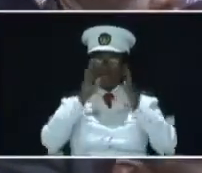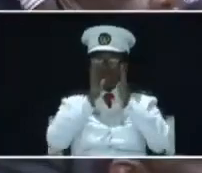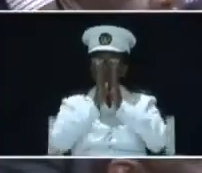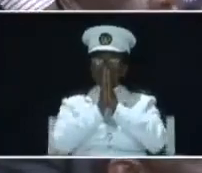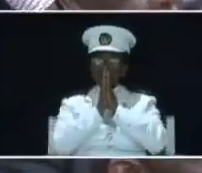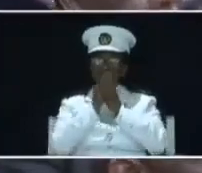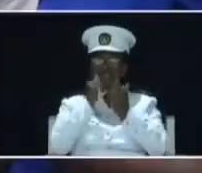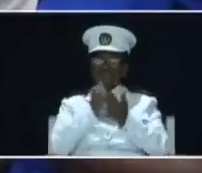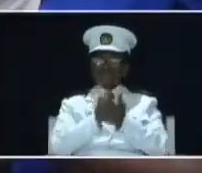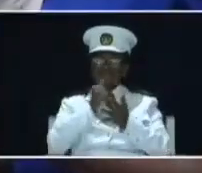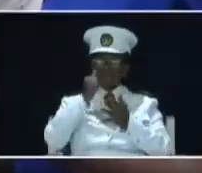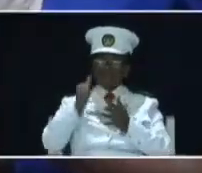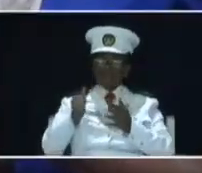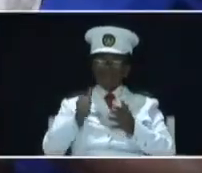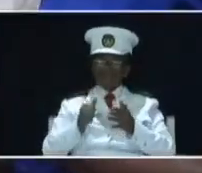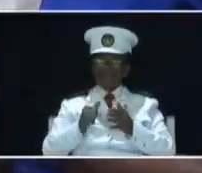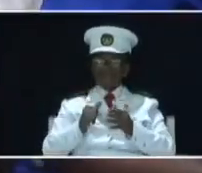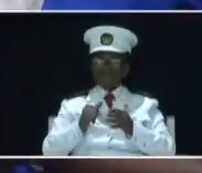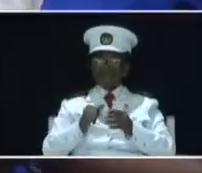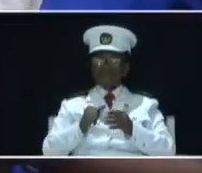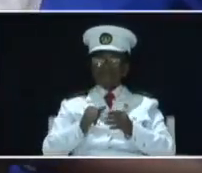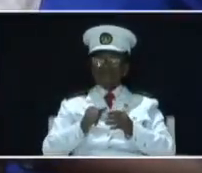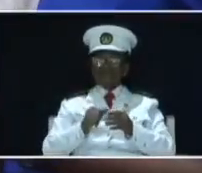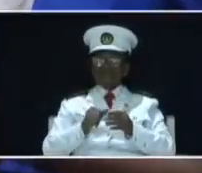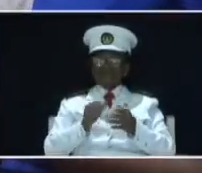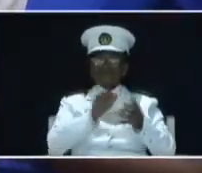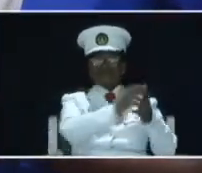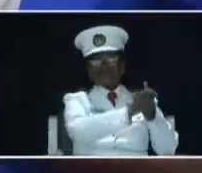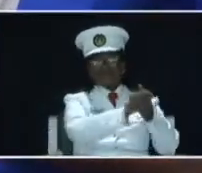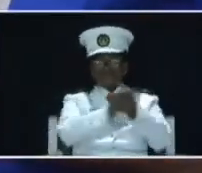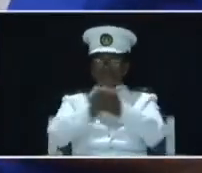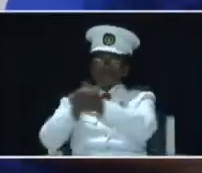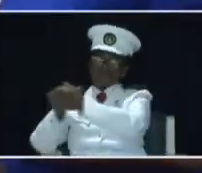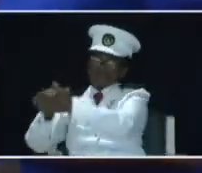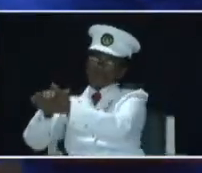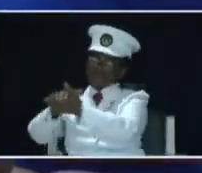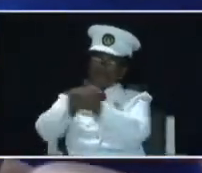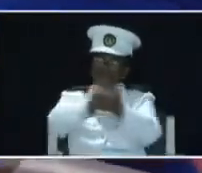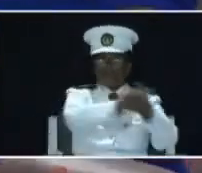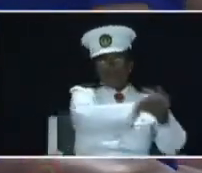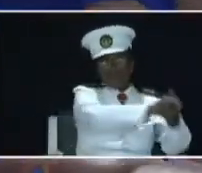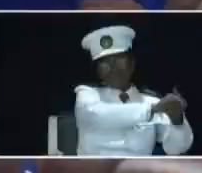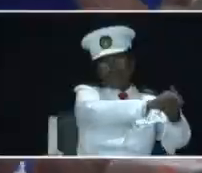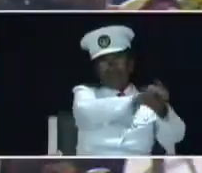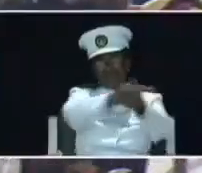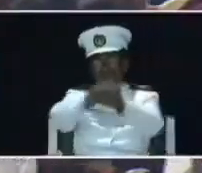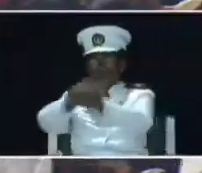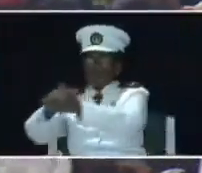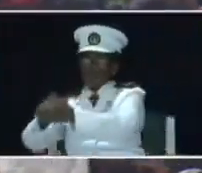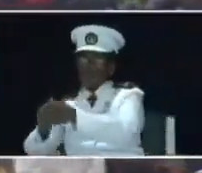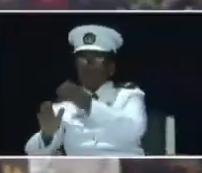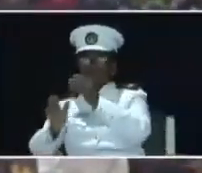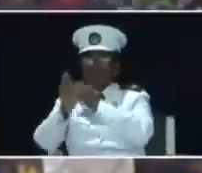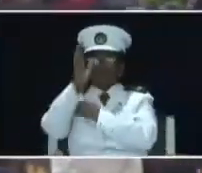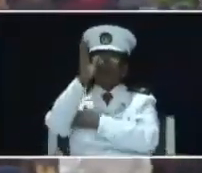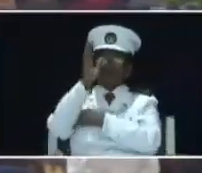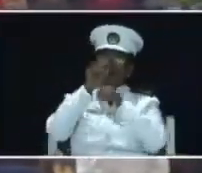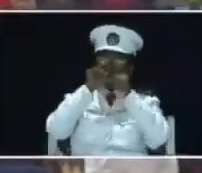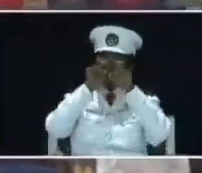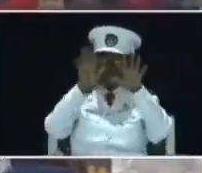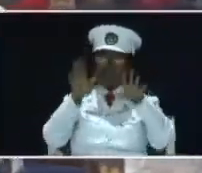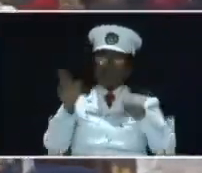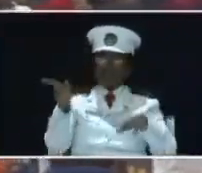Amen. Well, congratulations. God bless you. We may then be seated.